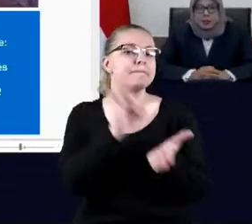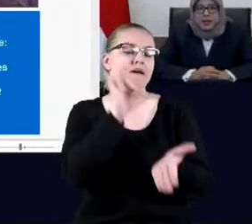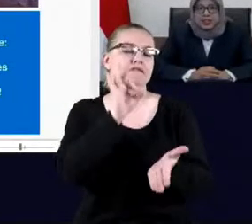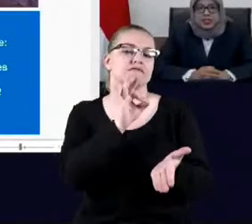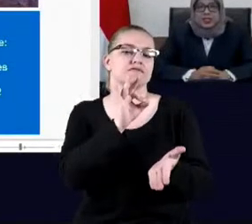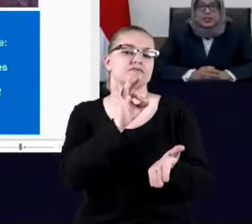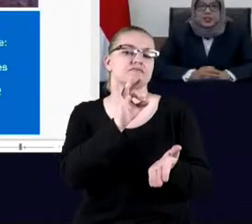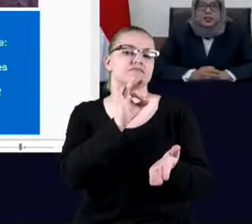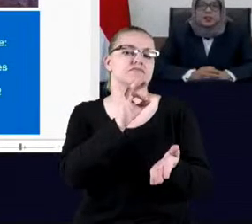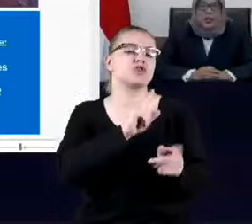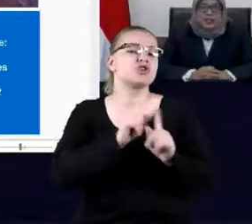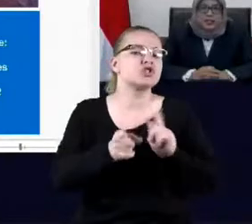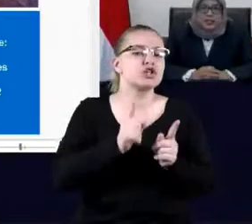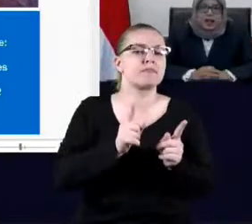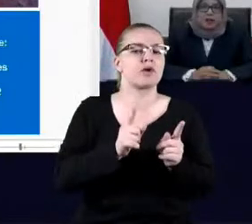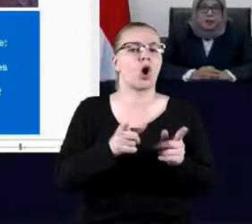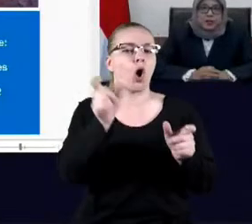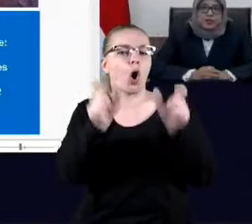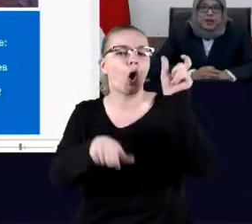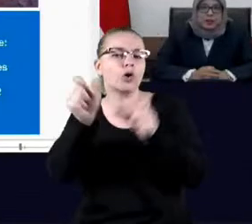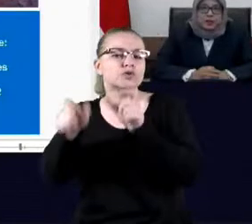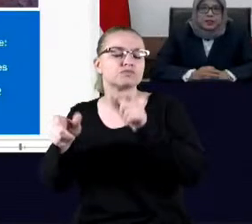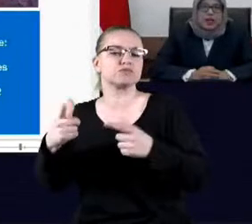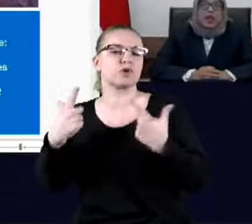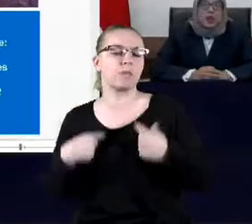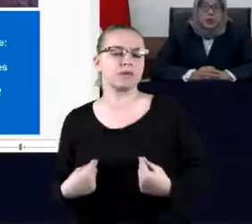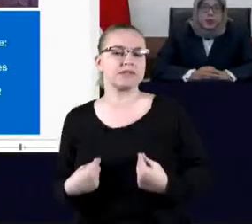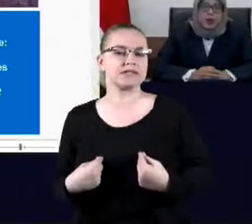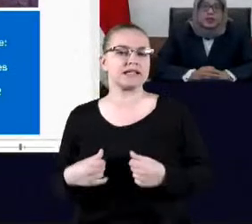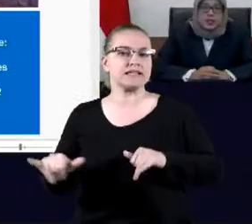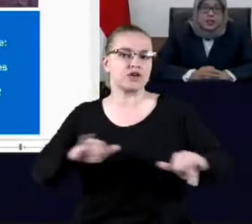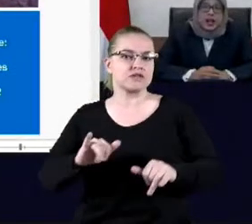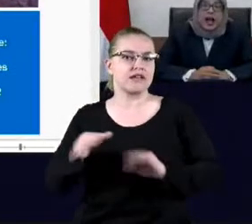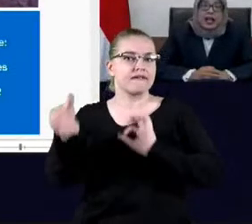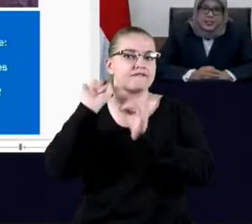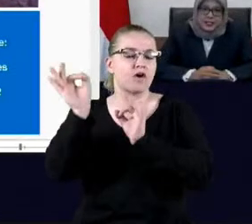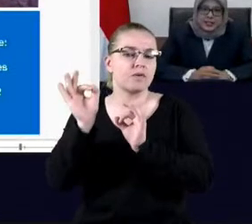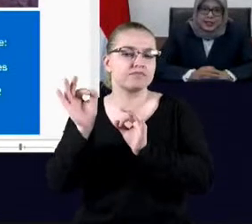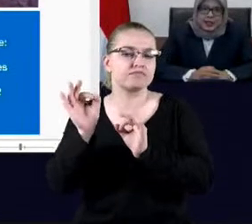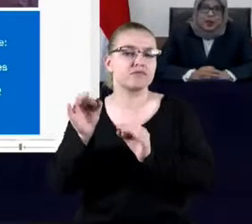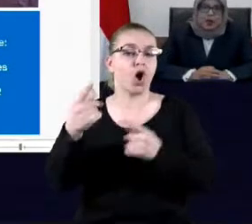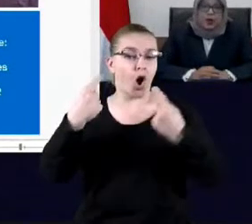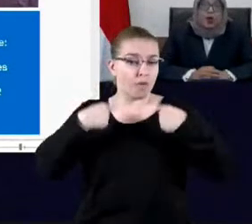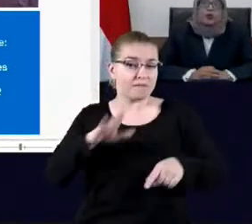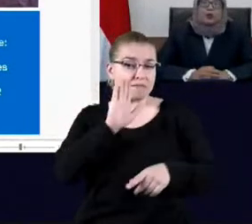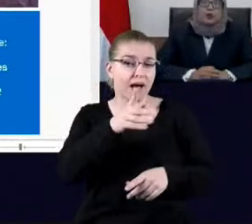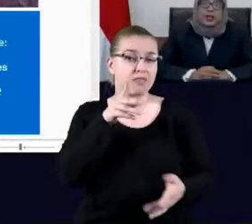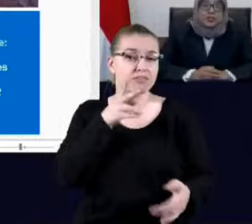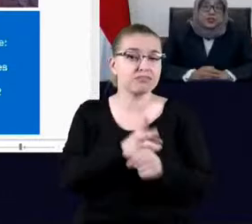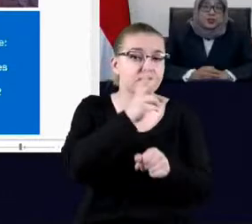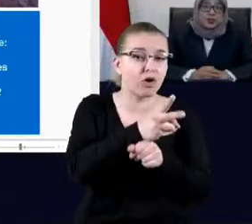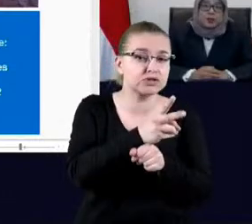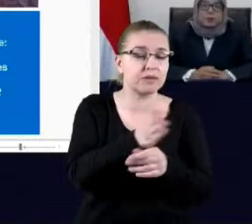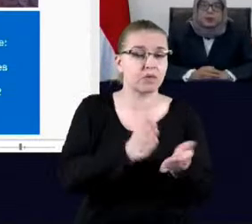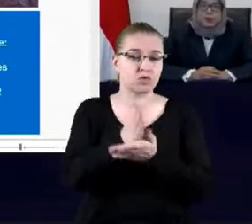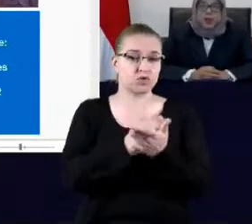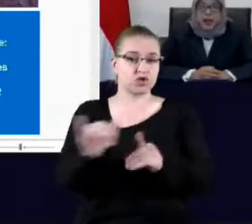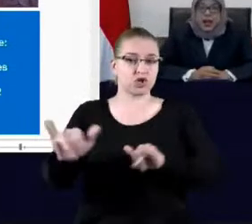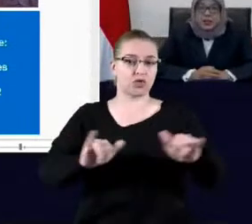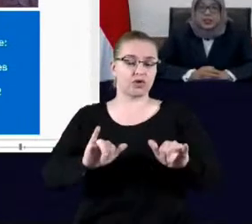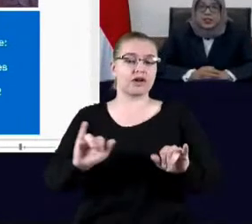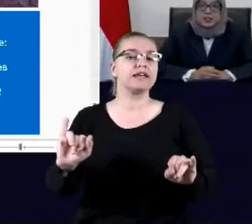by enabling citizens to access government services through a single ID. We also ensure